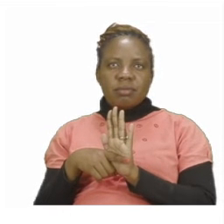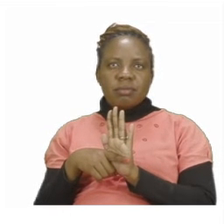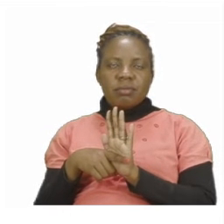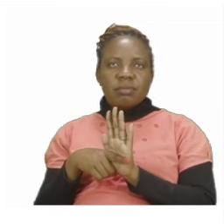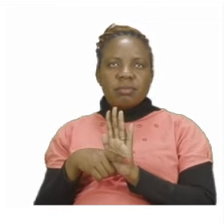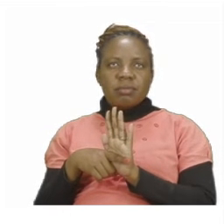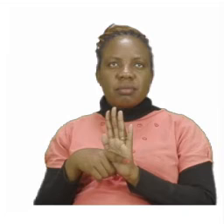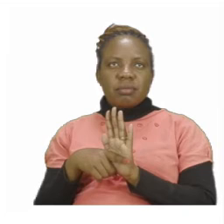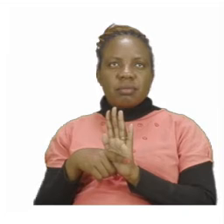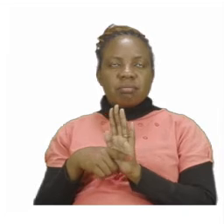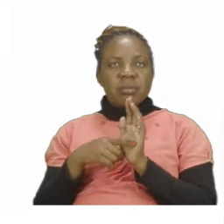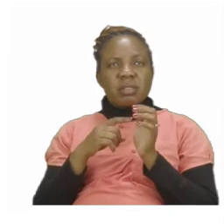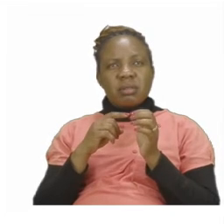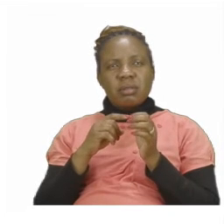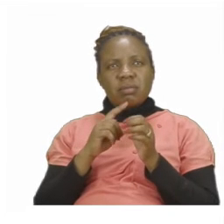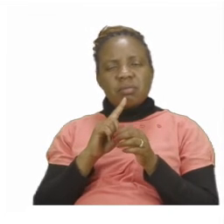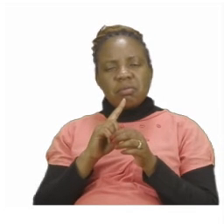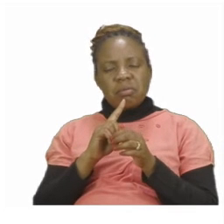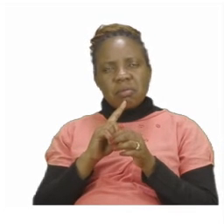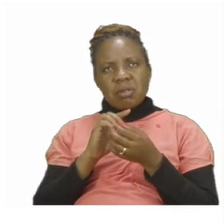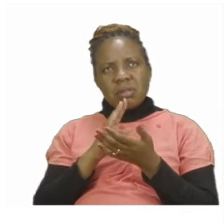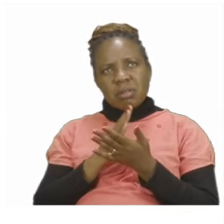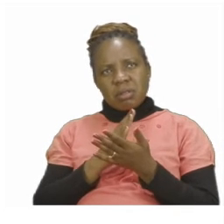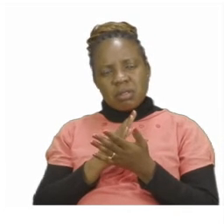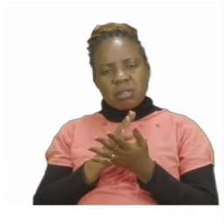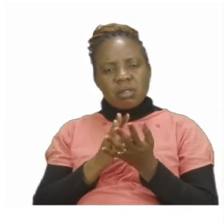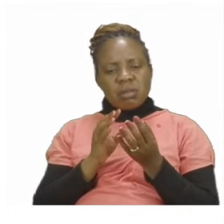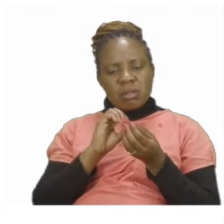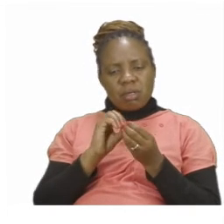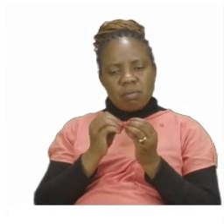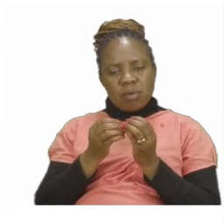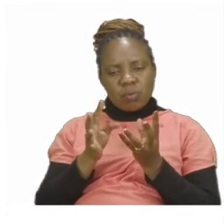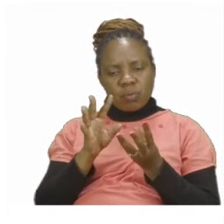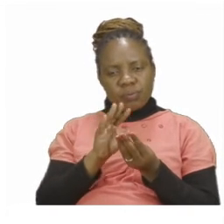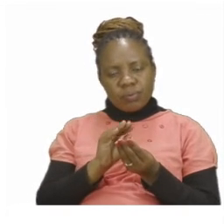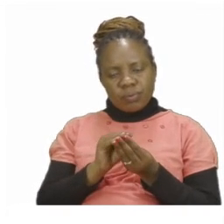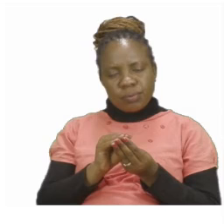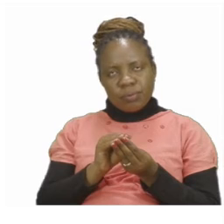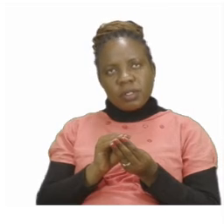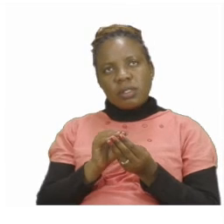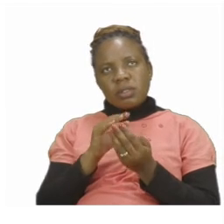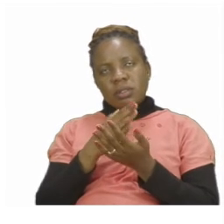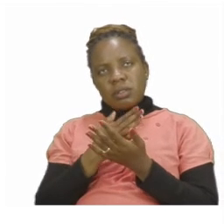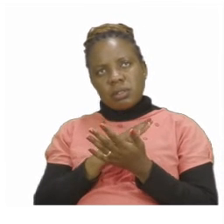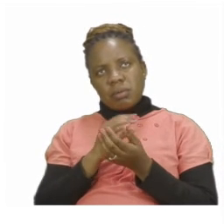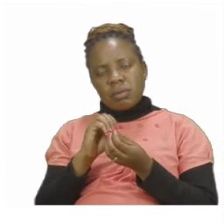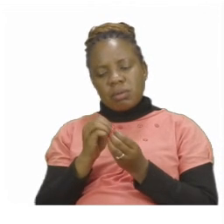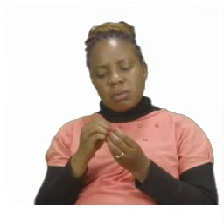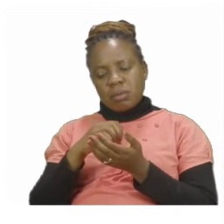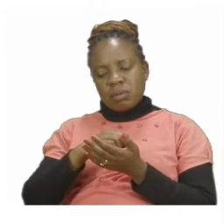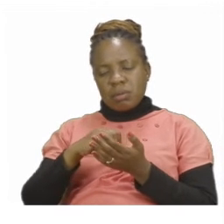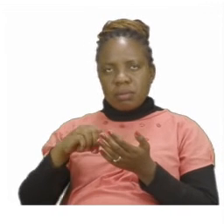all the numbers together and also subtract. So I'm going to do